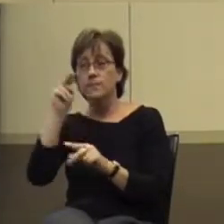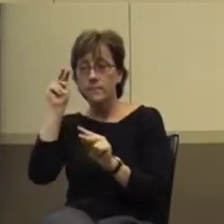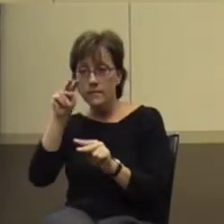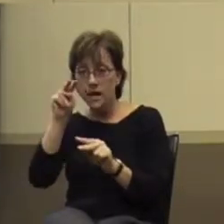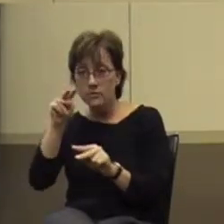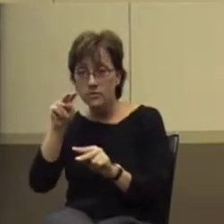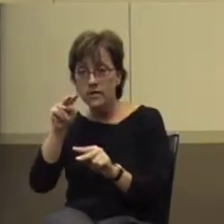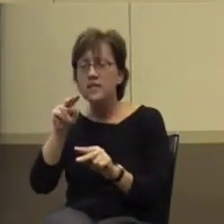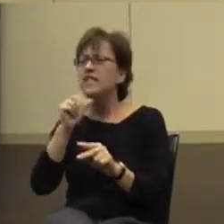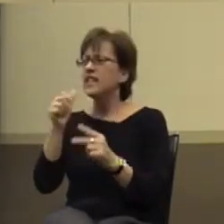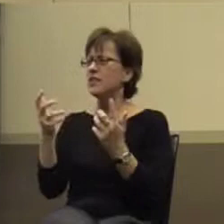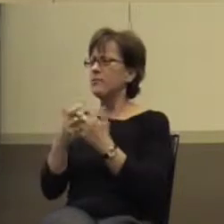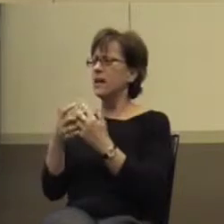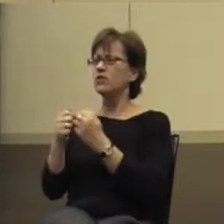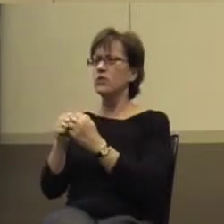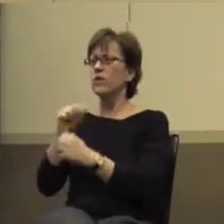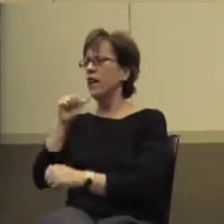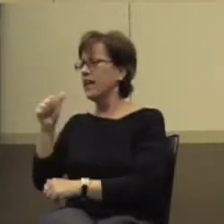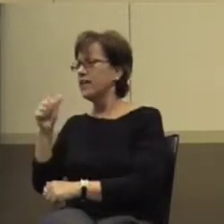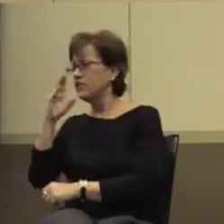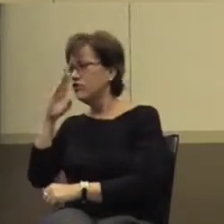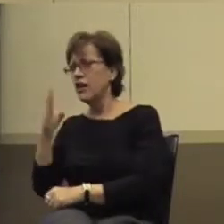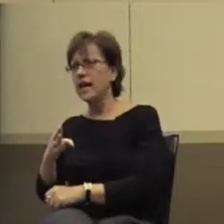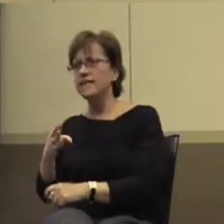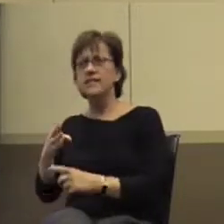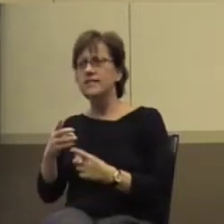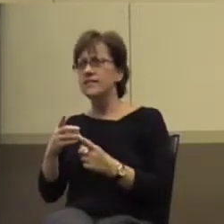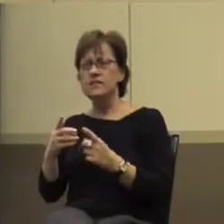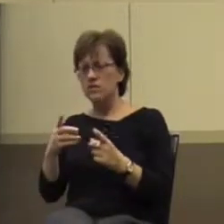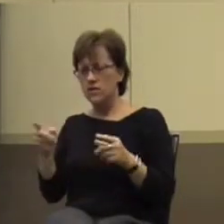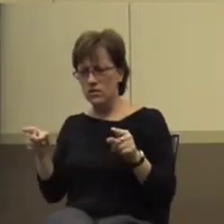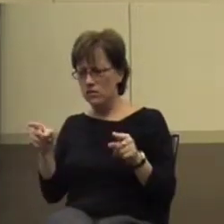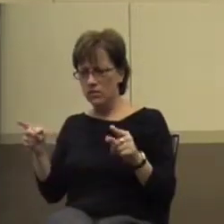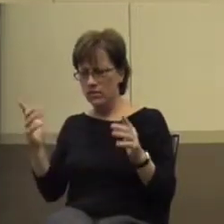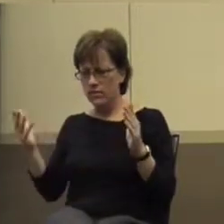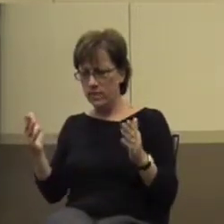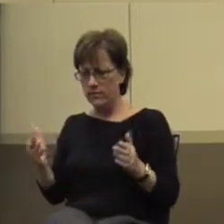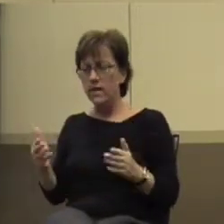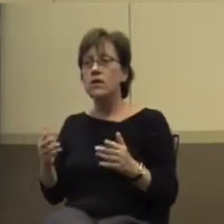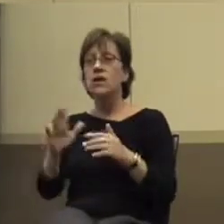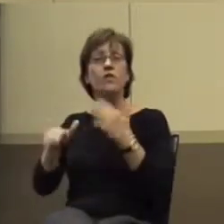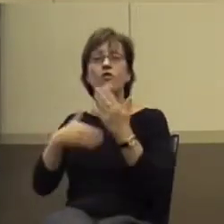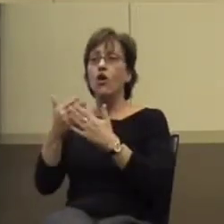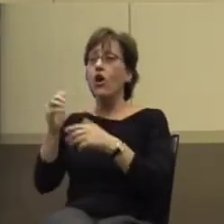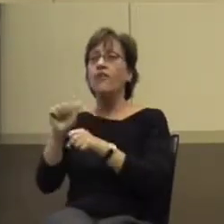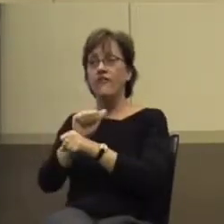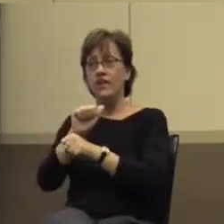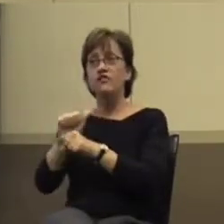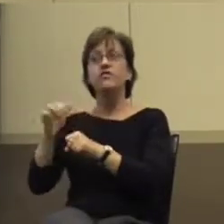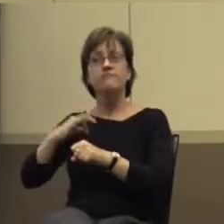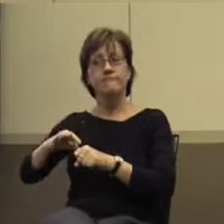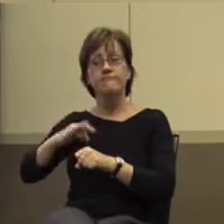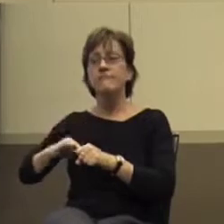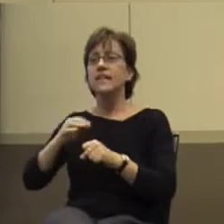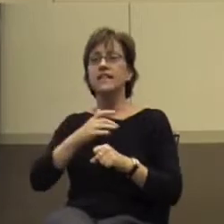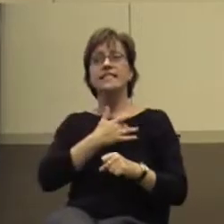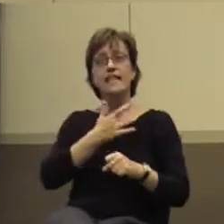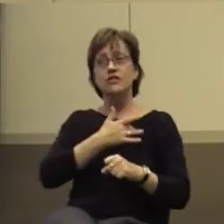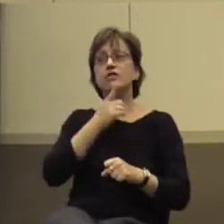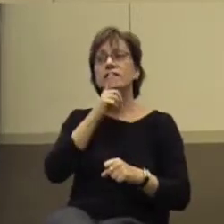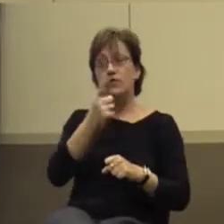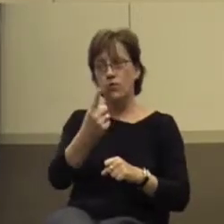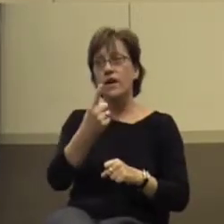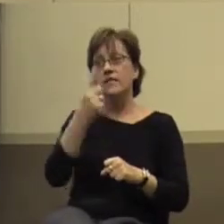match up with some of your indirect, and then you need to just try to solve that and kind of look at them both together. They're all functions. There's definitely, she has sensory as